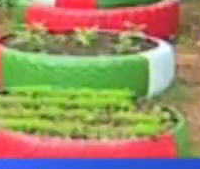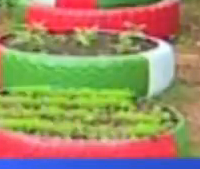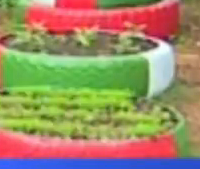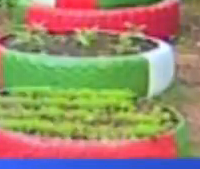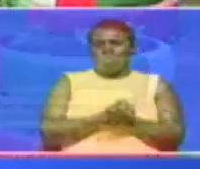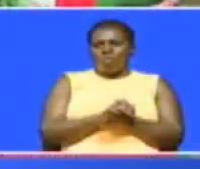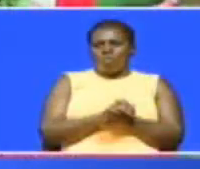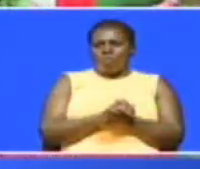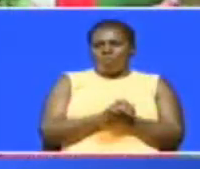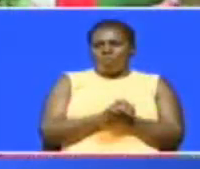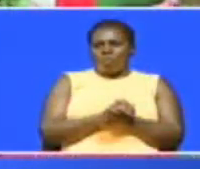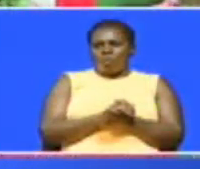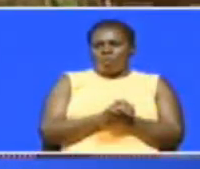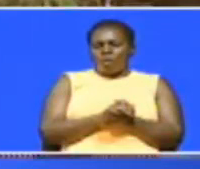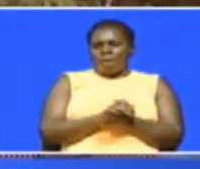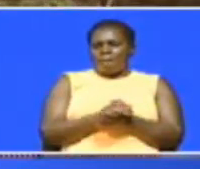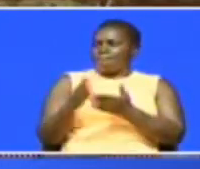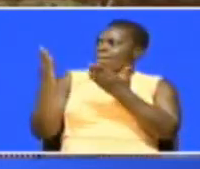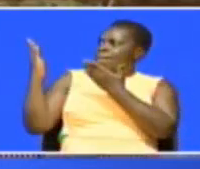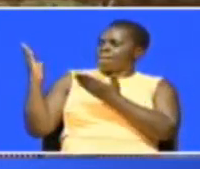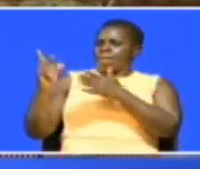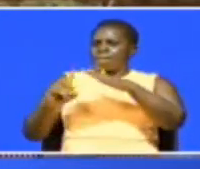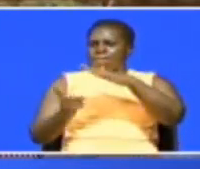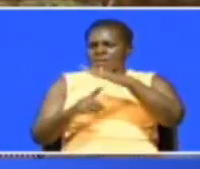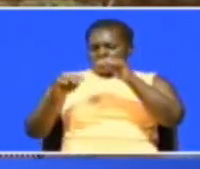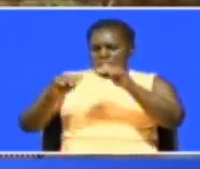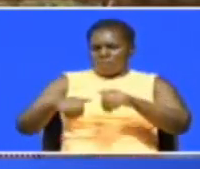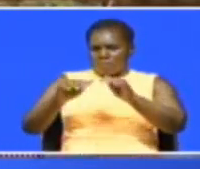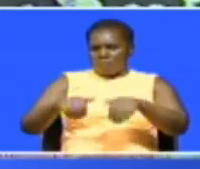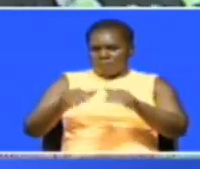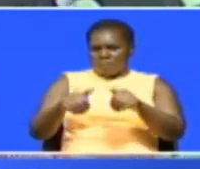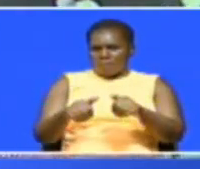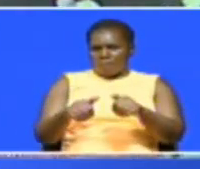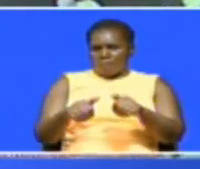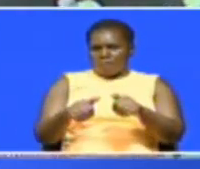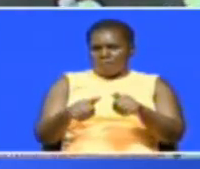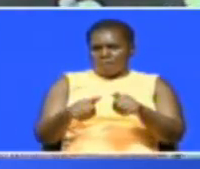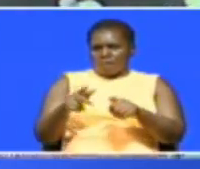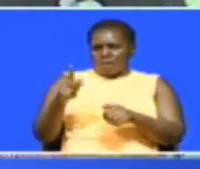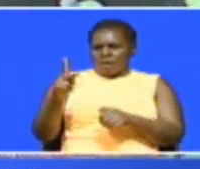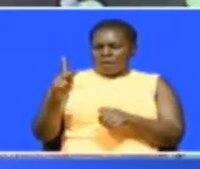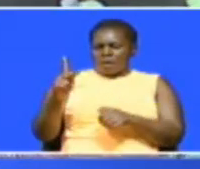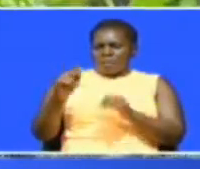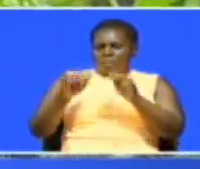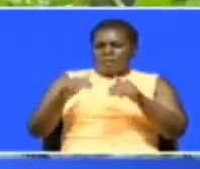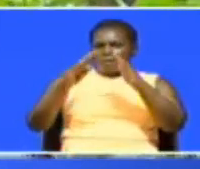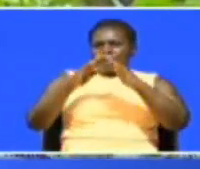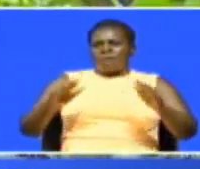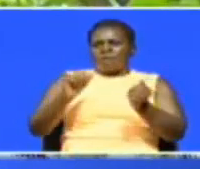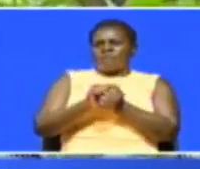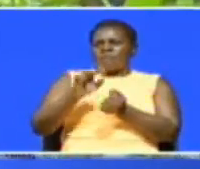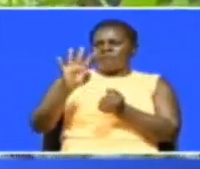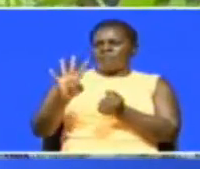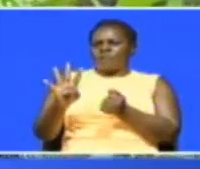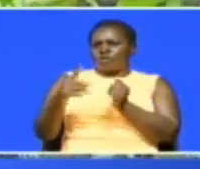Tucked in one of the corners are the grounds of the Ministry of Agriculture headquarters, Kilimo House in Nairobi, are 15 demo